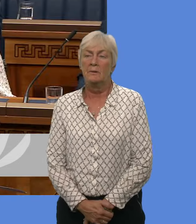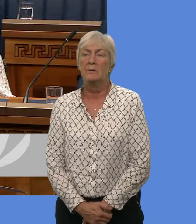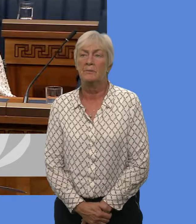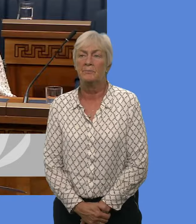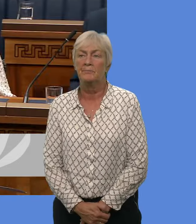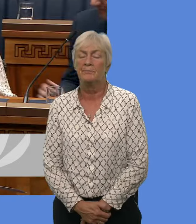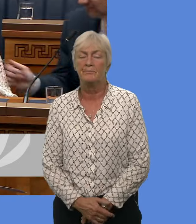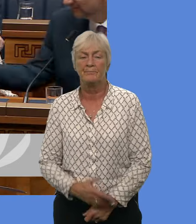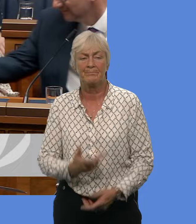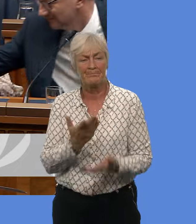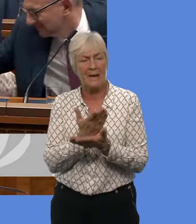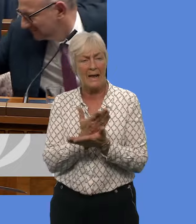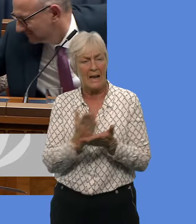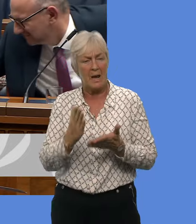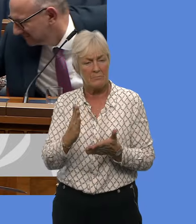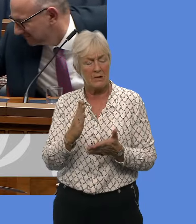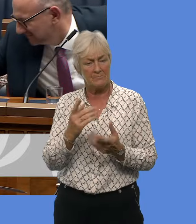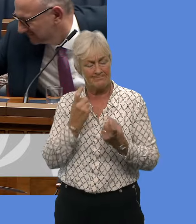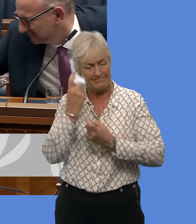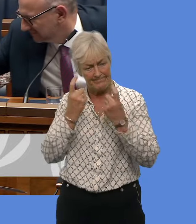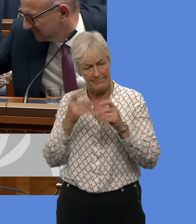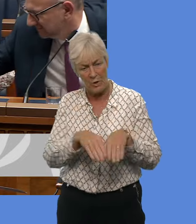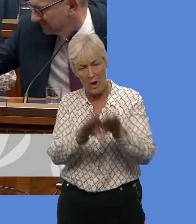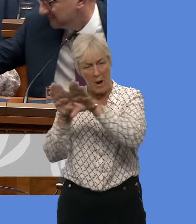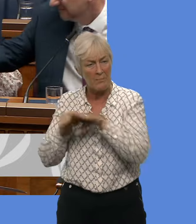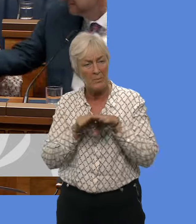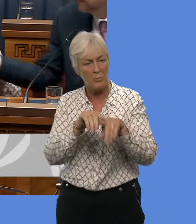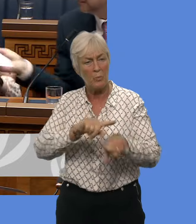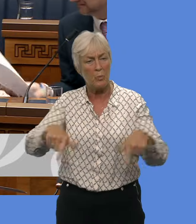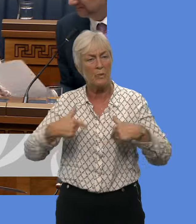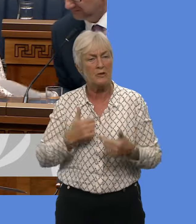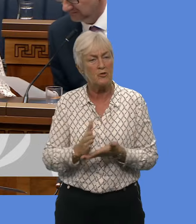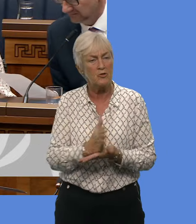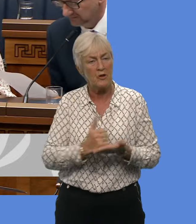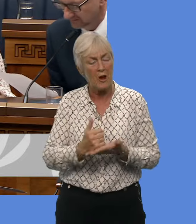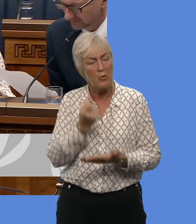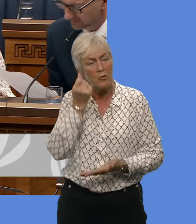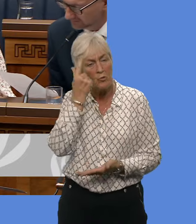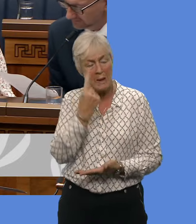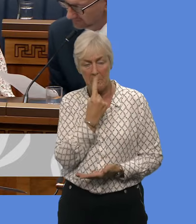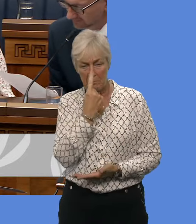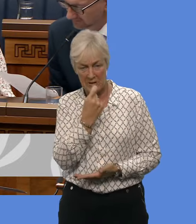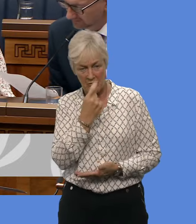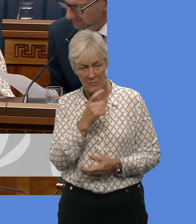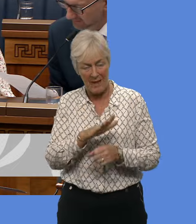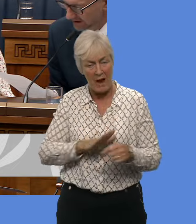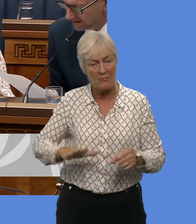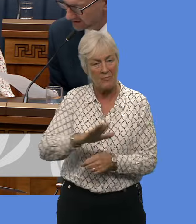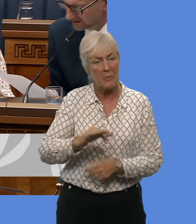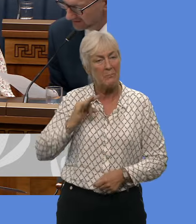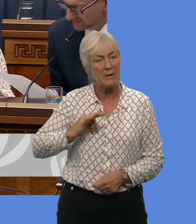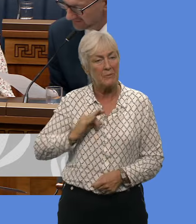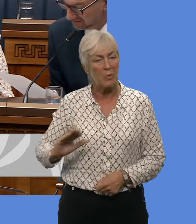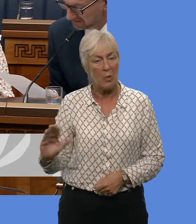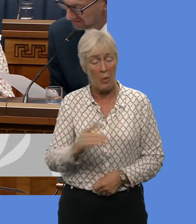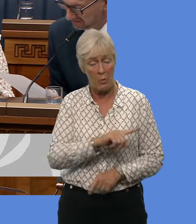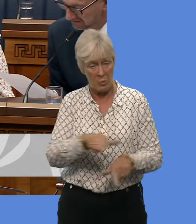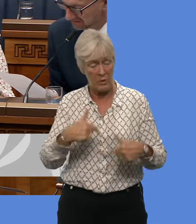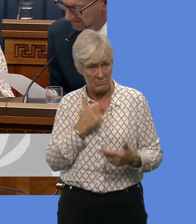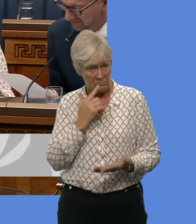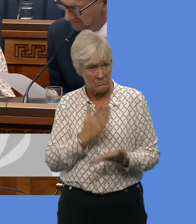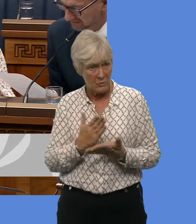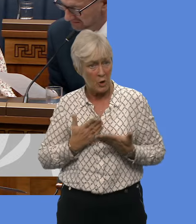We have been clear that we must build on the common ground that we all share to realise the potential of the site for the benefit of all, and we are committed to working